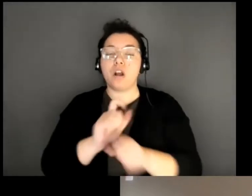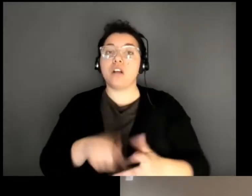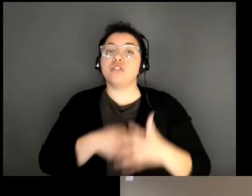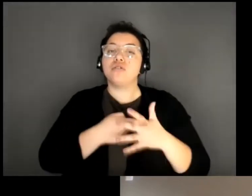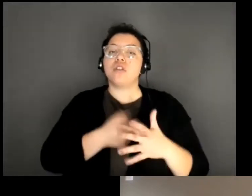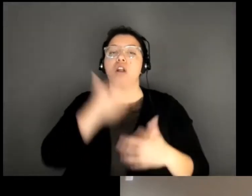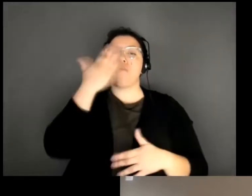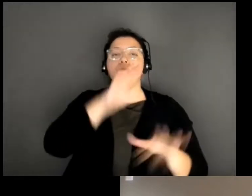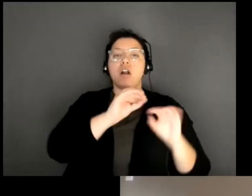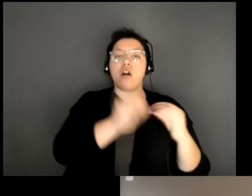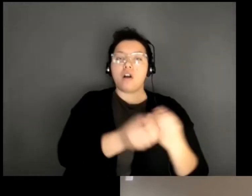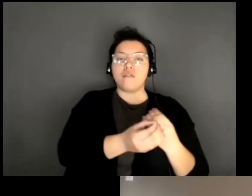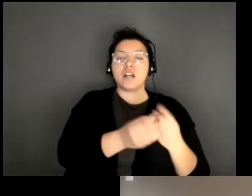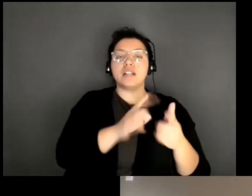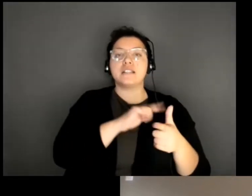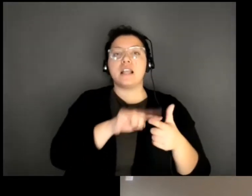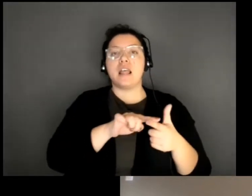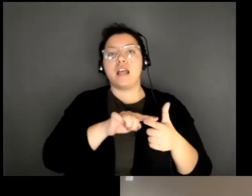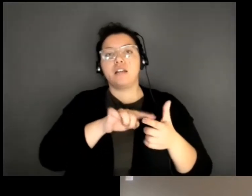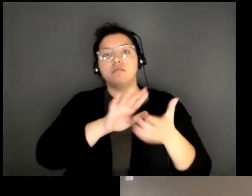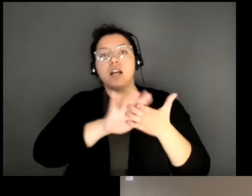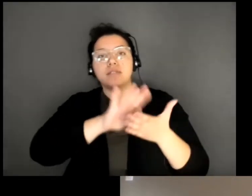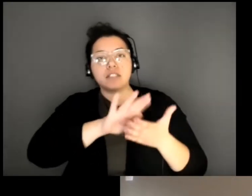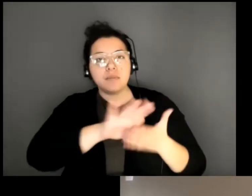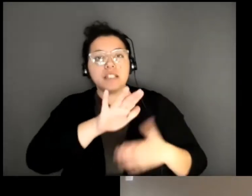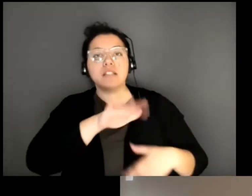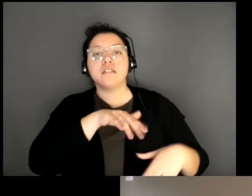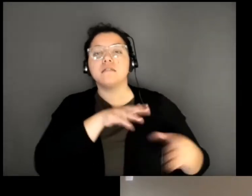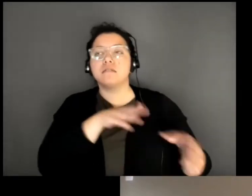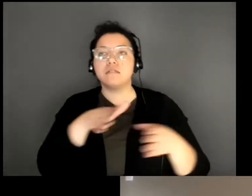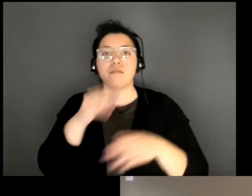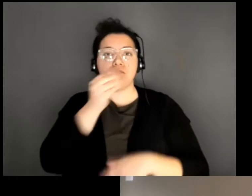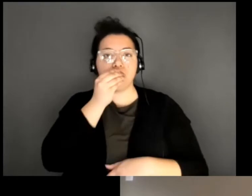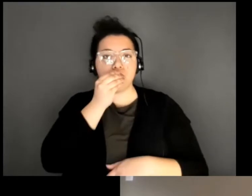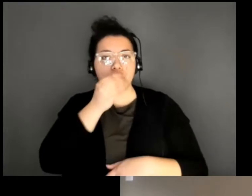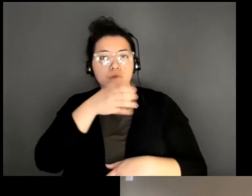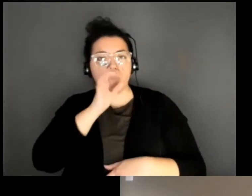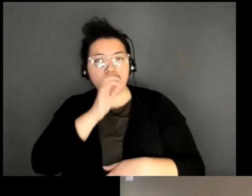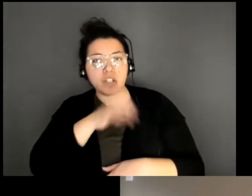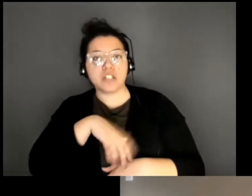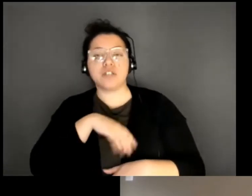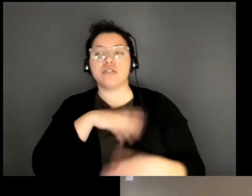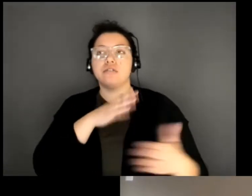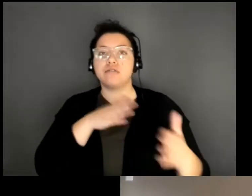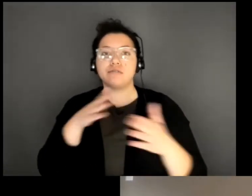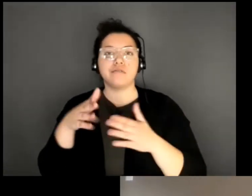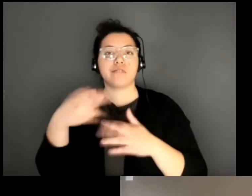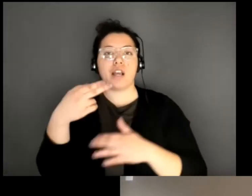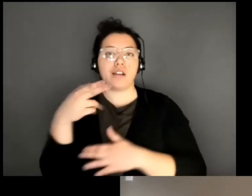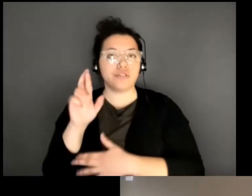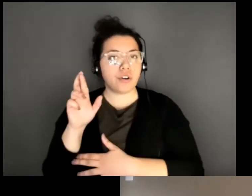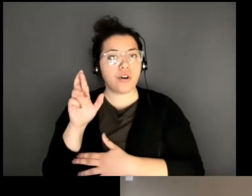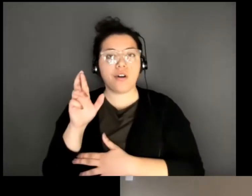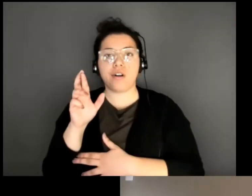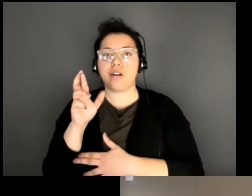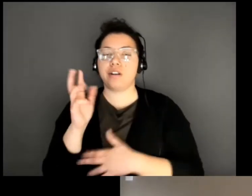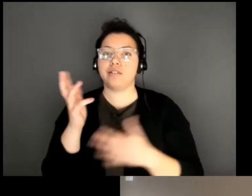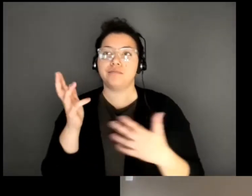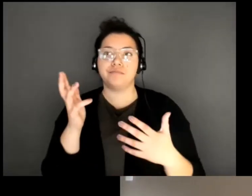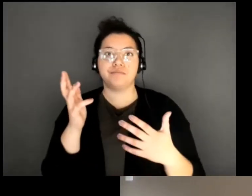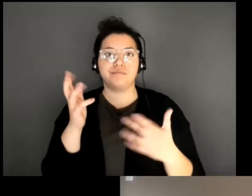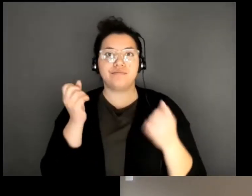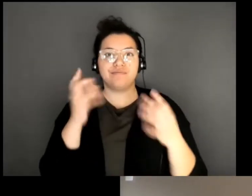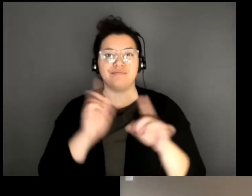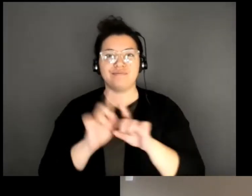time in housekeeping operations. I worked in food and beverage. I've worked in human resources. I've held various